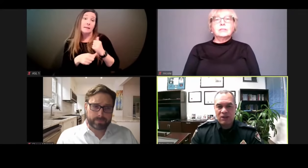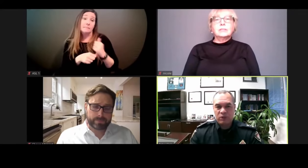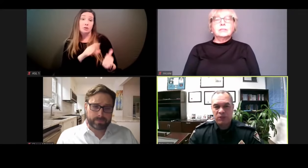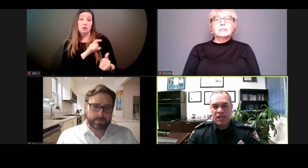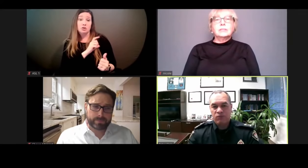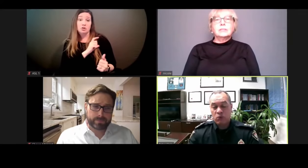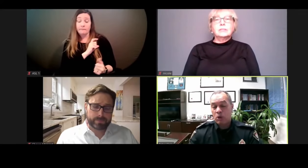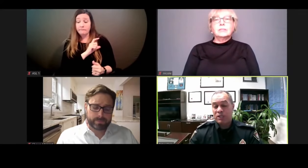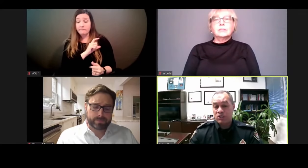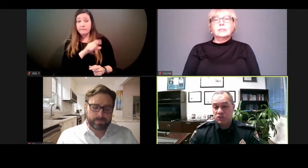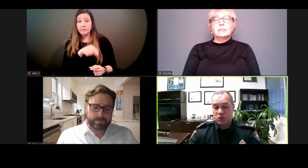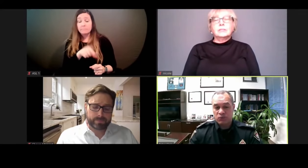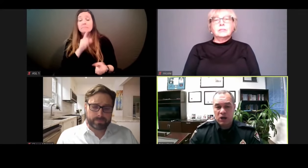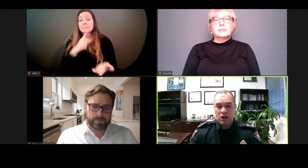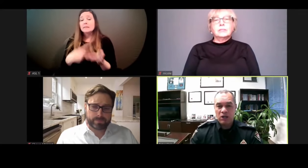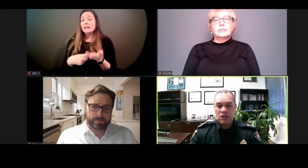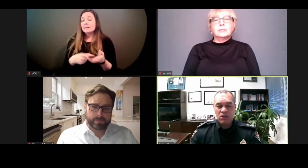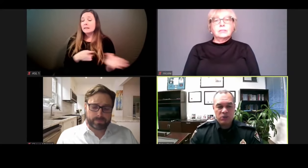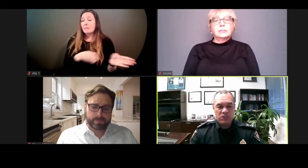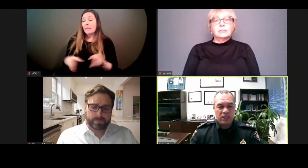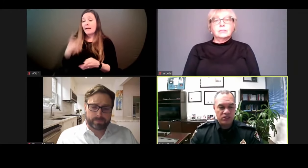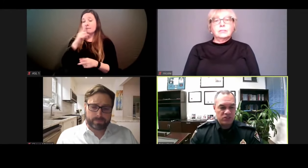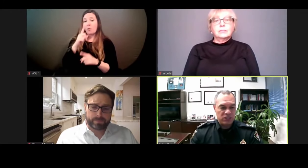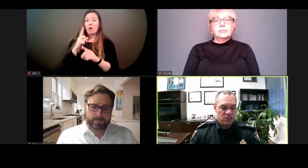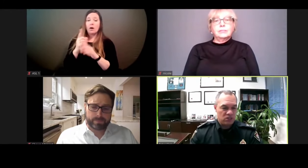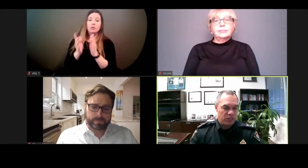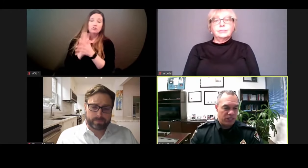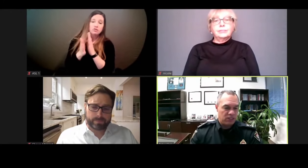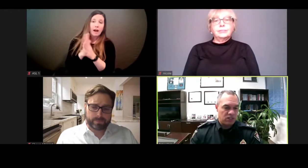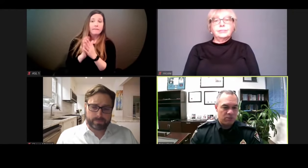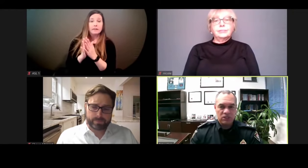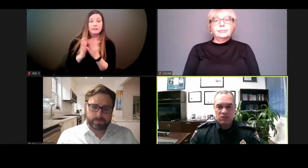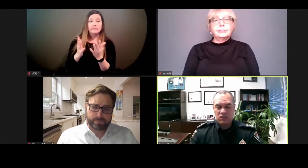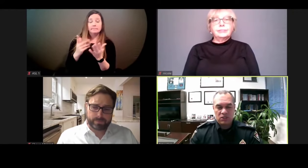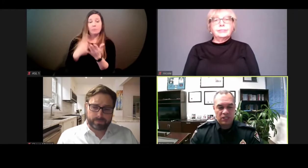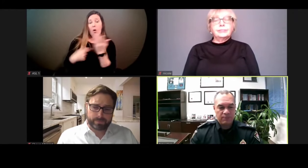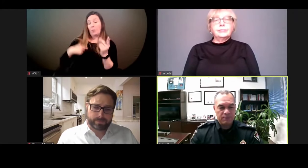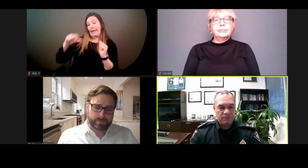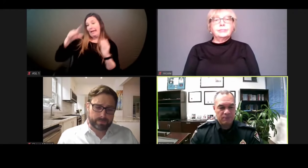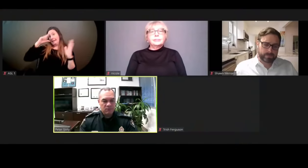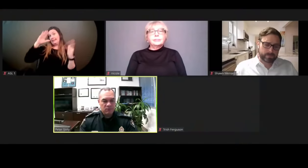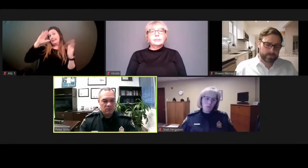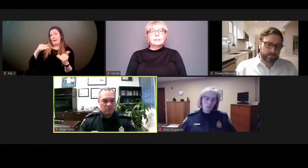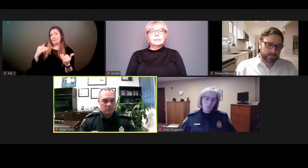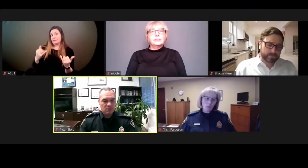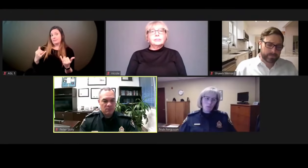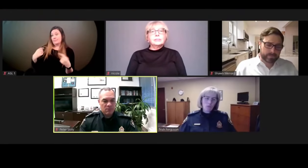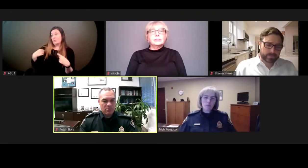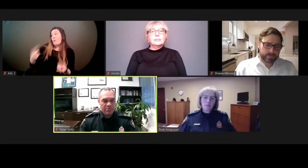about the traffic plan for what we can so far, through intelligence, anticipate that's coming to the city.